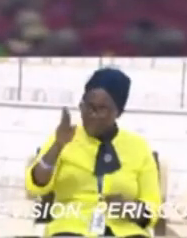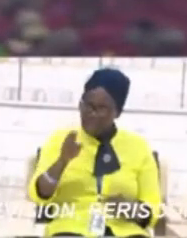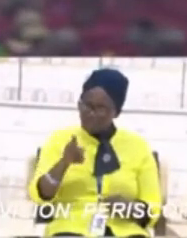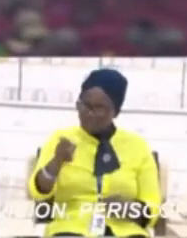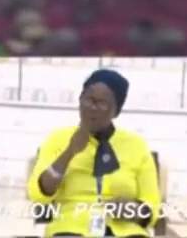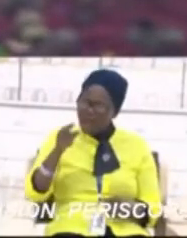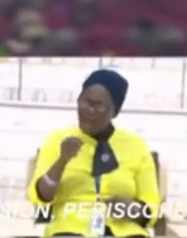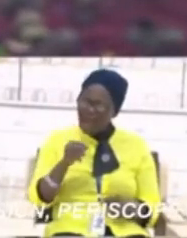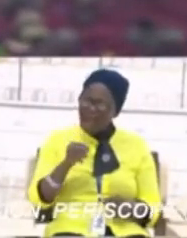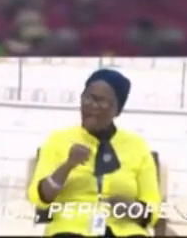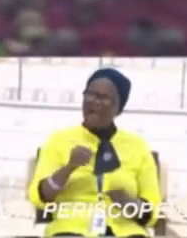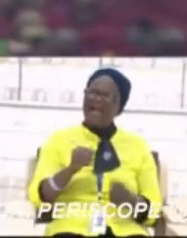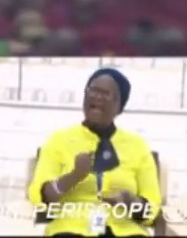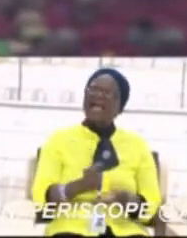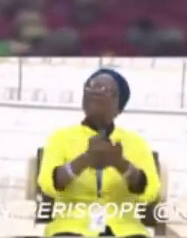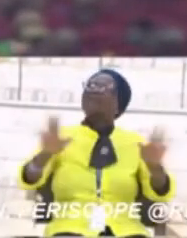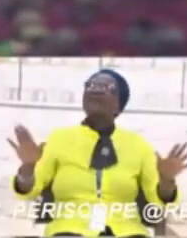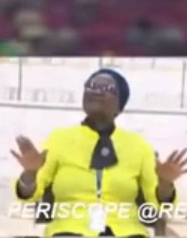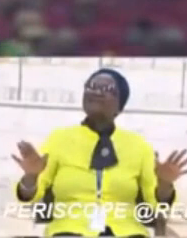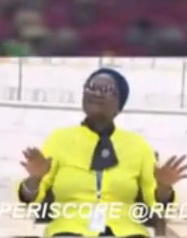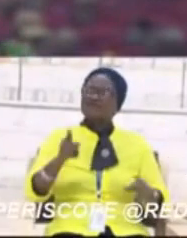Open to the attack of the enemy.